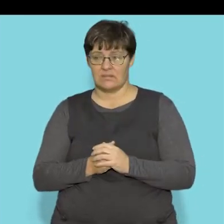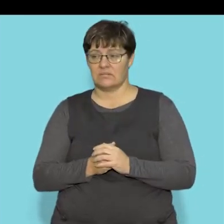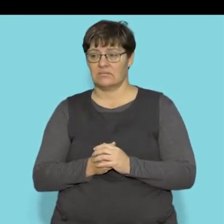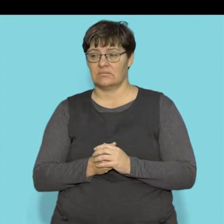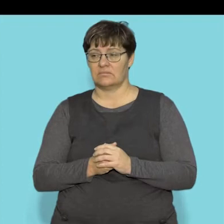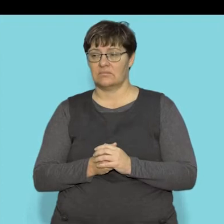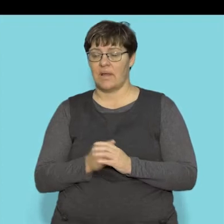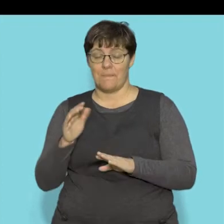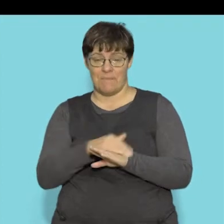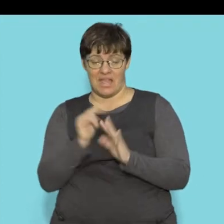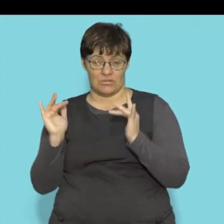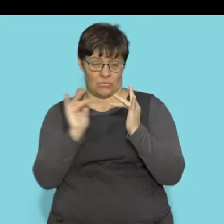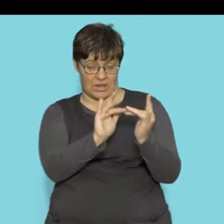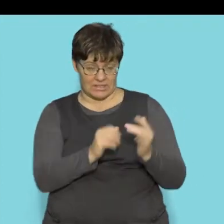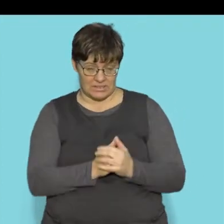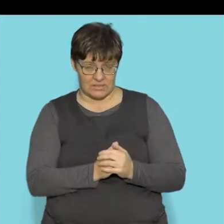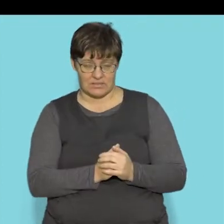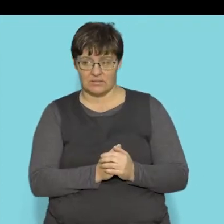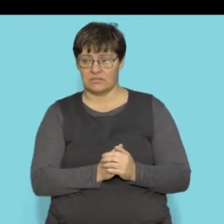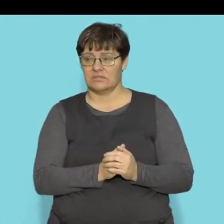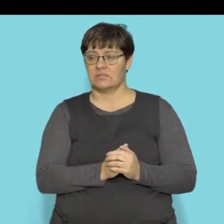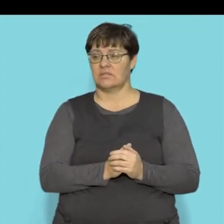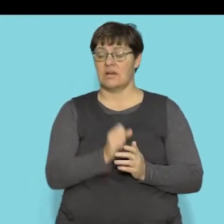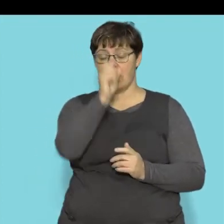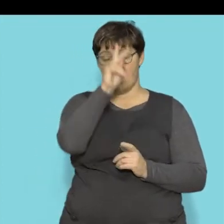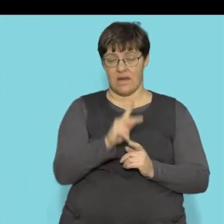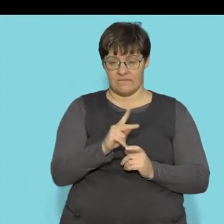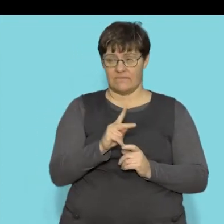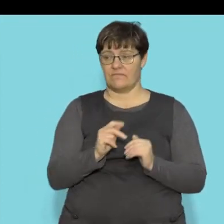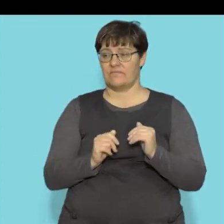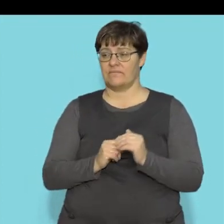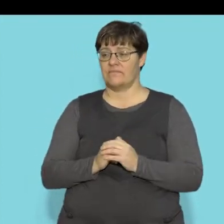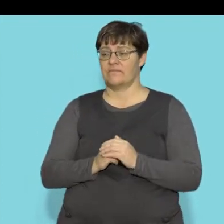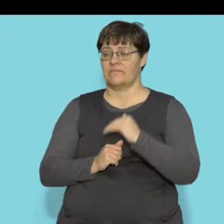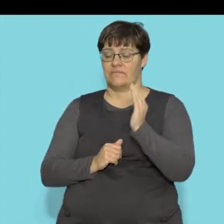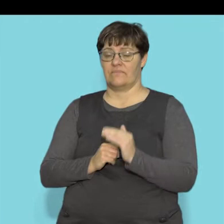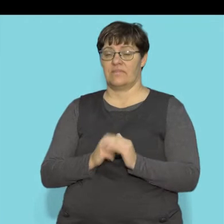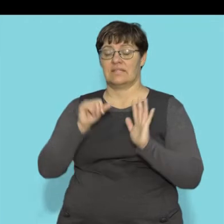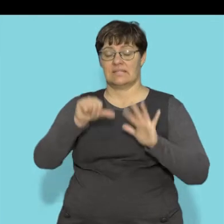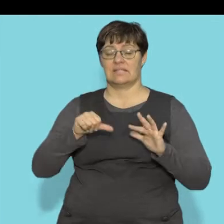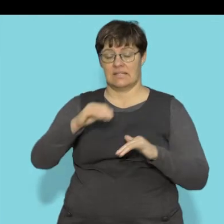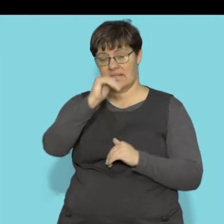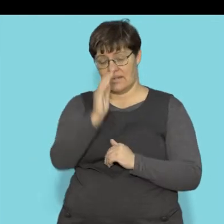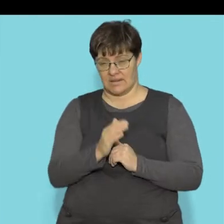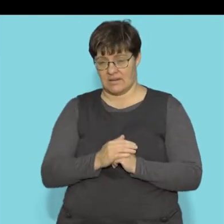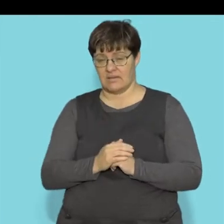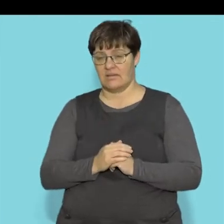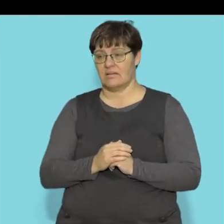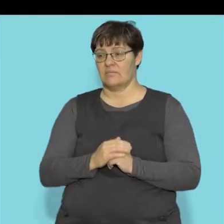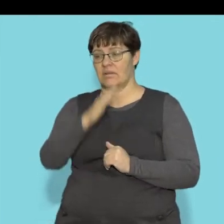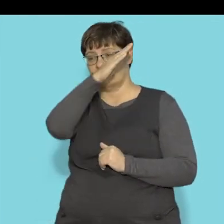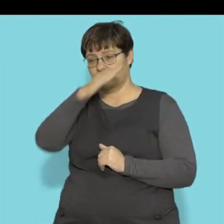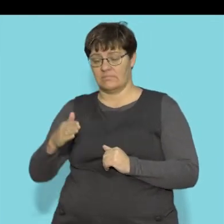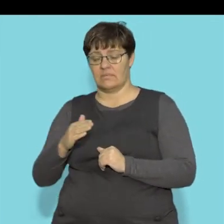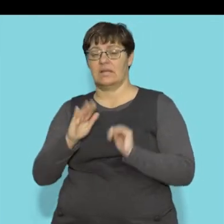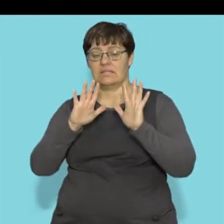times the triangles that connect to the base. So it's going to be a half times my base, which is 16, times